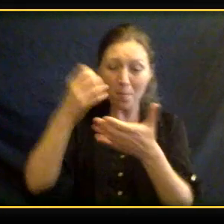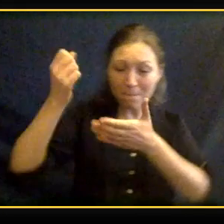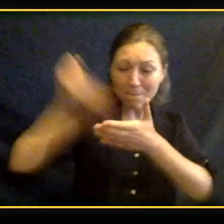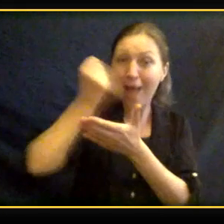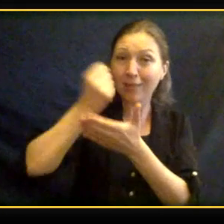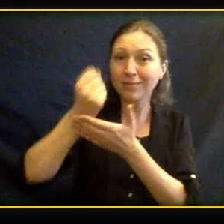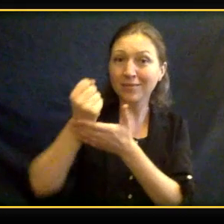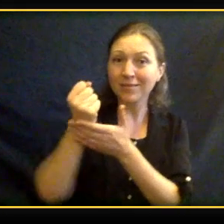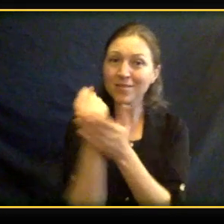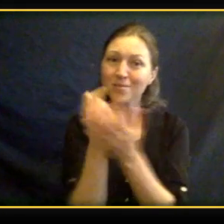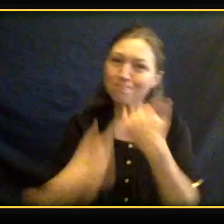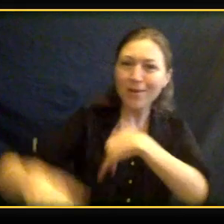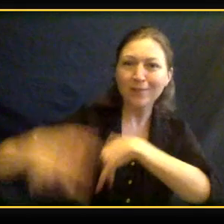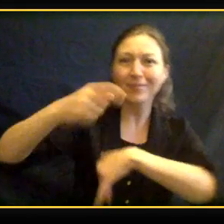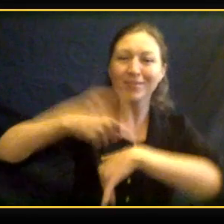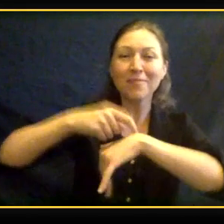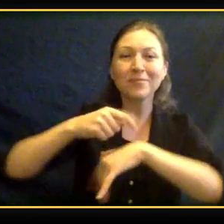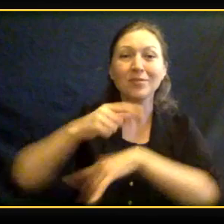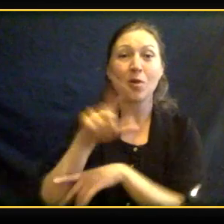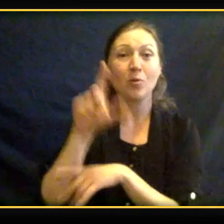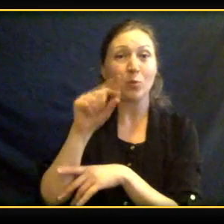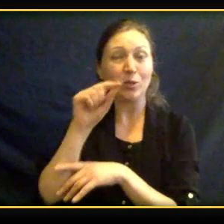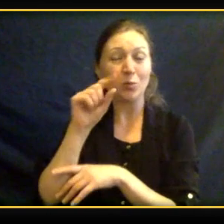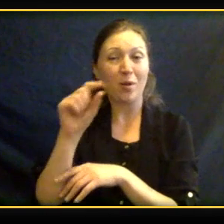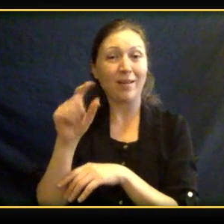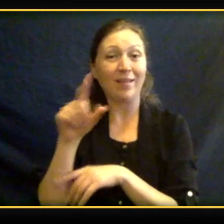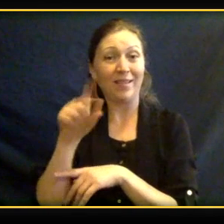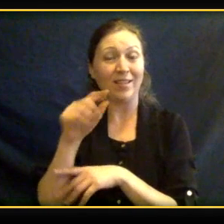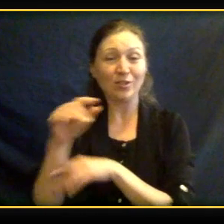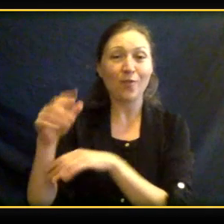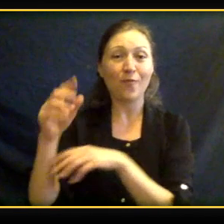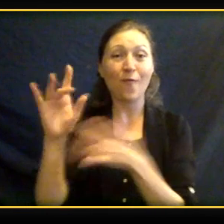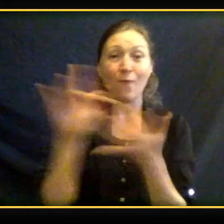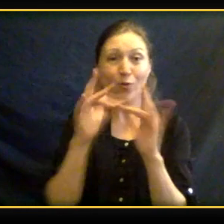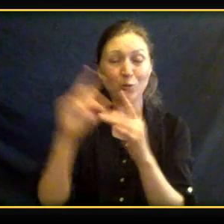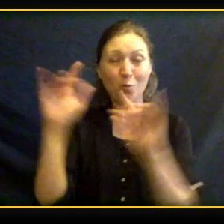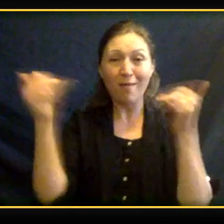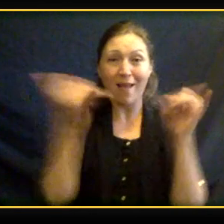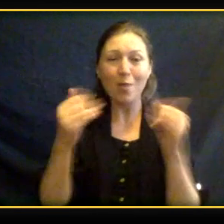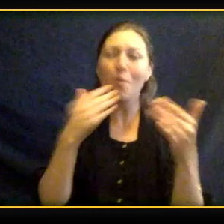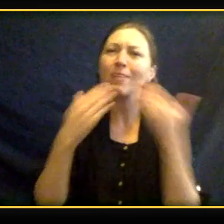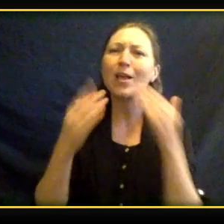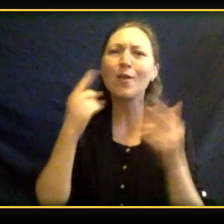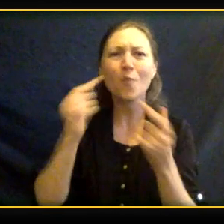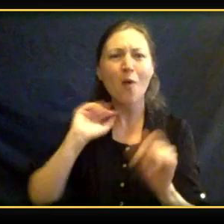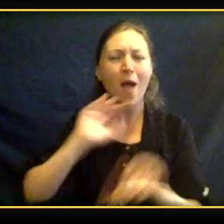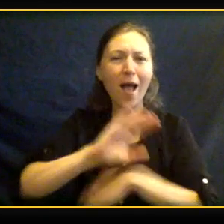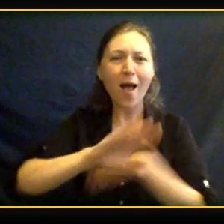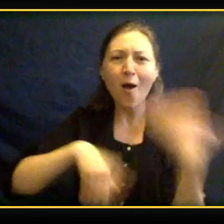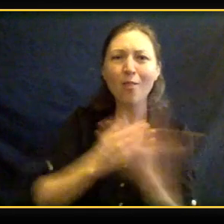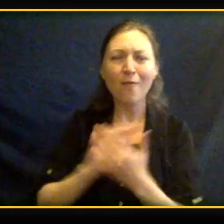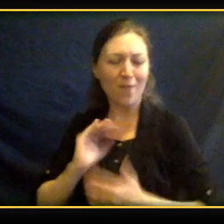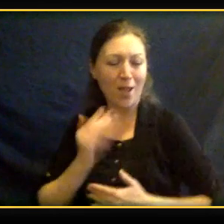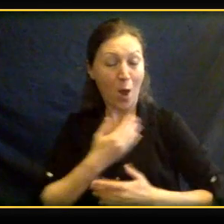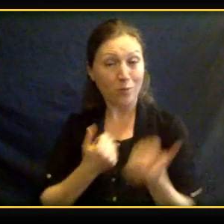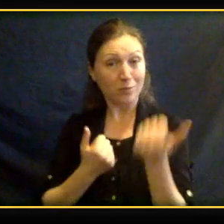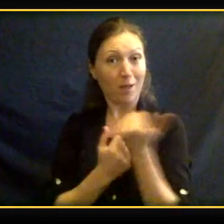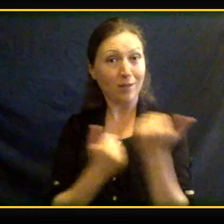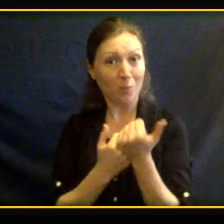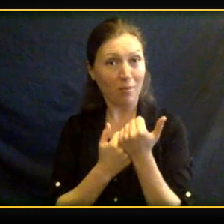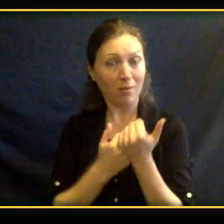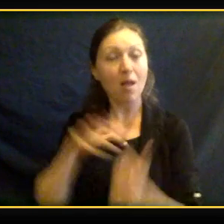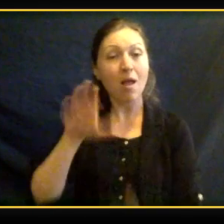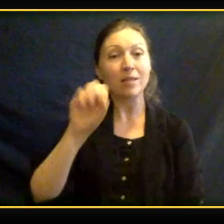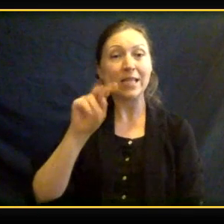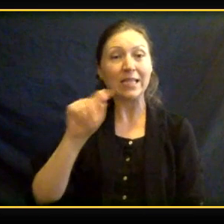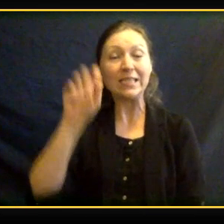Institute 2020 Virtual Gala. Thank you to our sponsors. Landmark sponsor, Centene Charitable